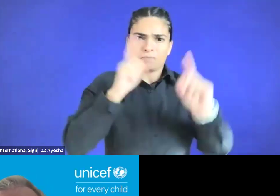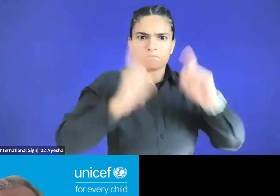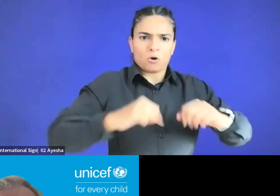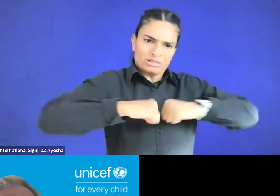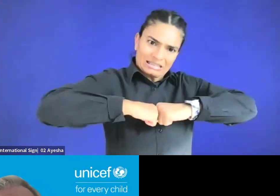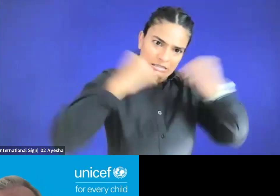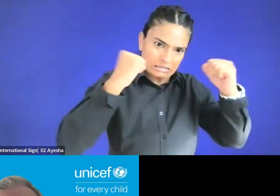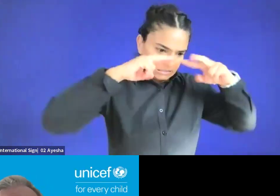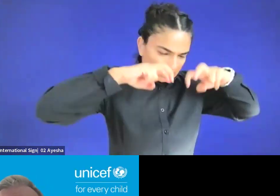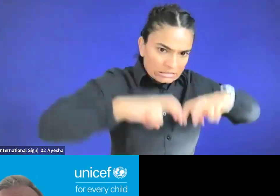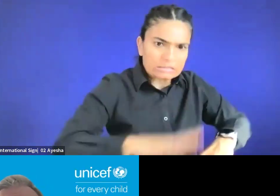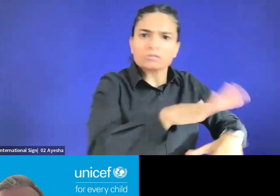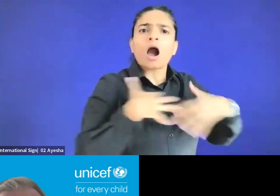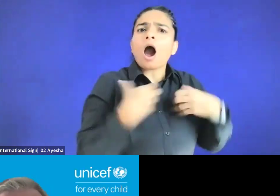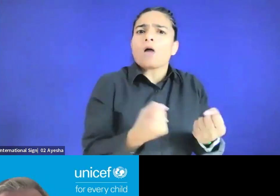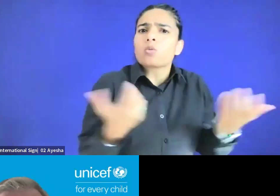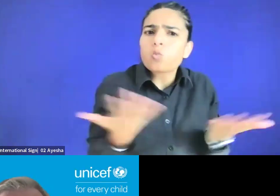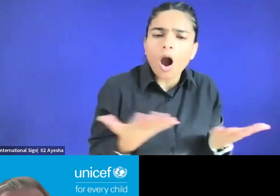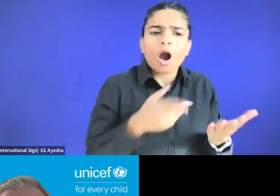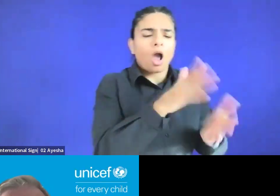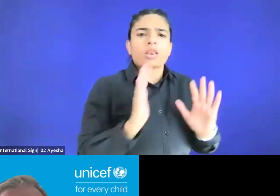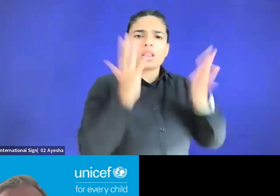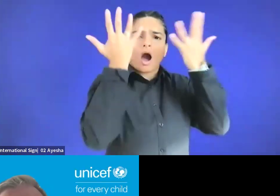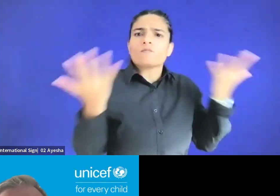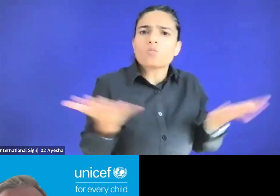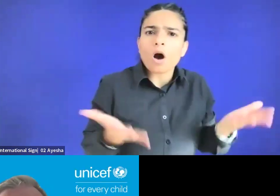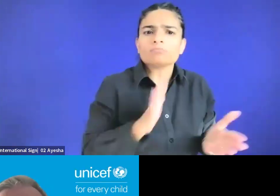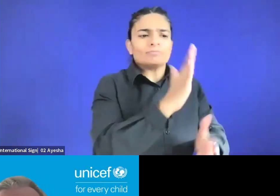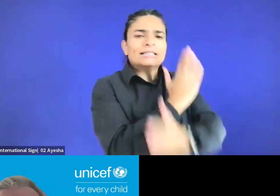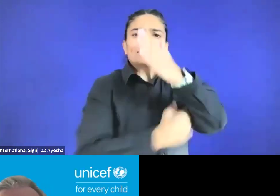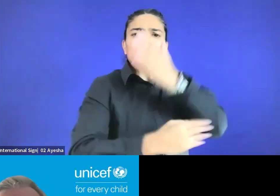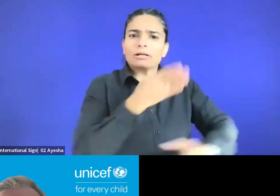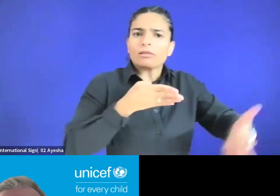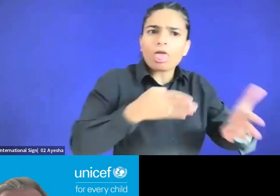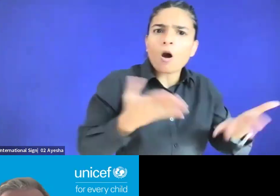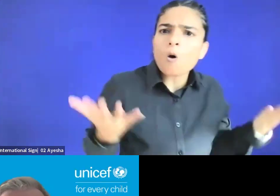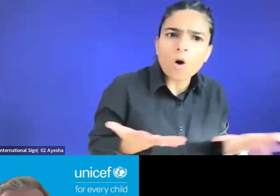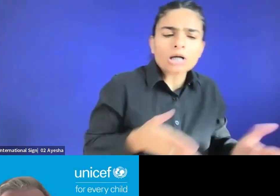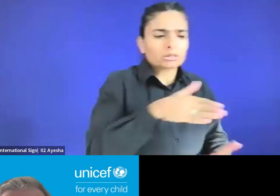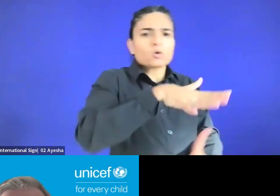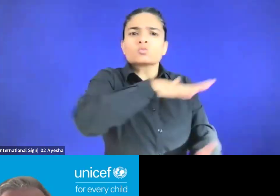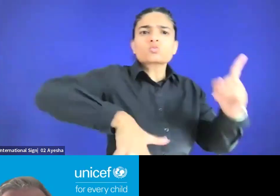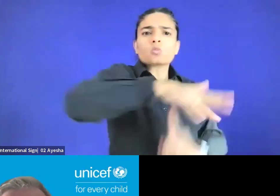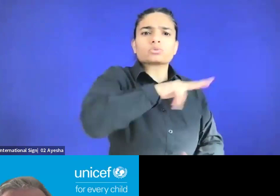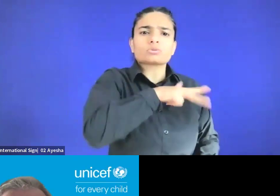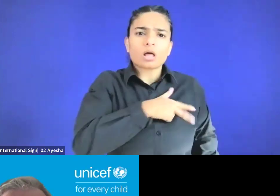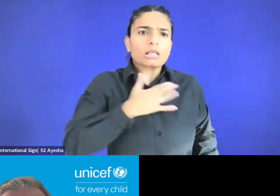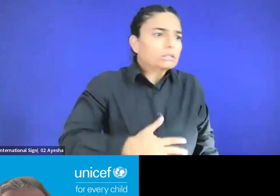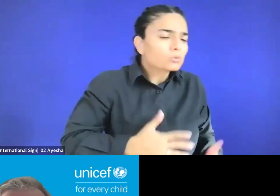a particular child. And this system is in the process of